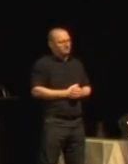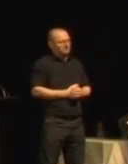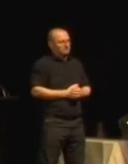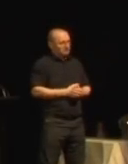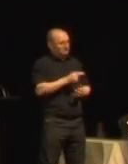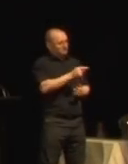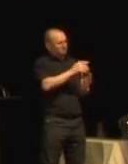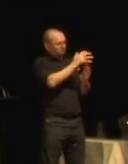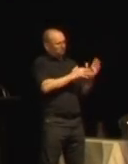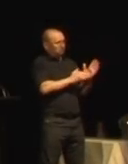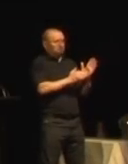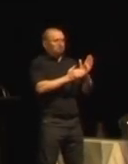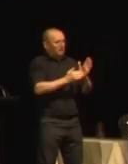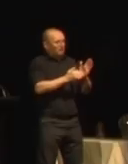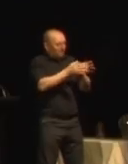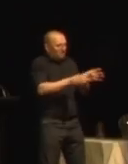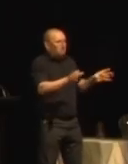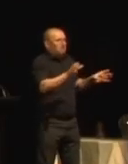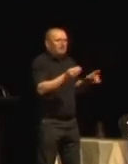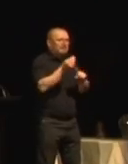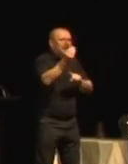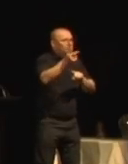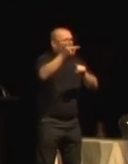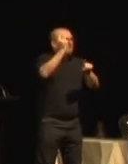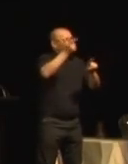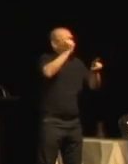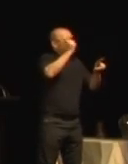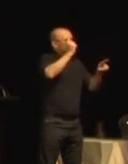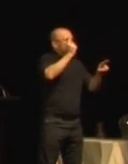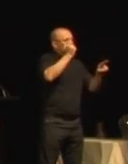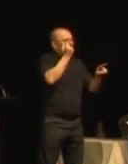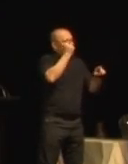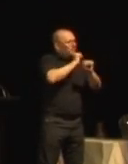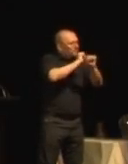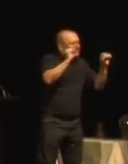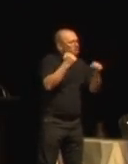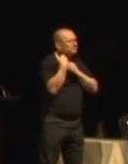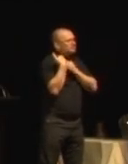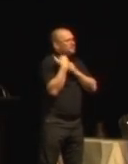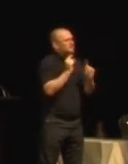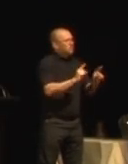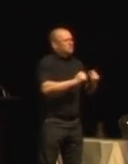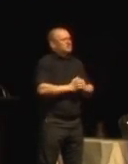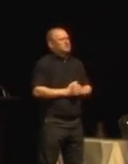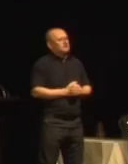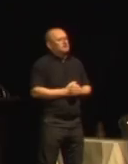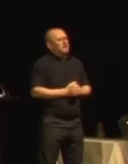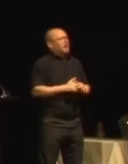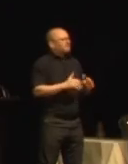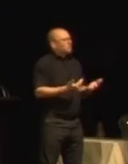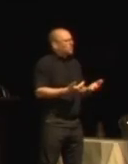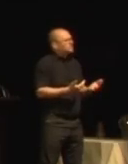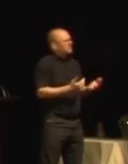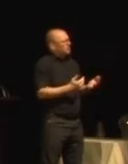an understanding of what their responsibilities were, and it was a resource for all staff to understand how they can make Mozilla a